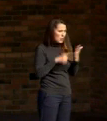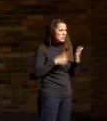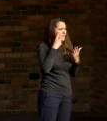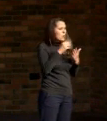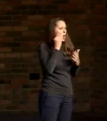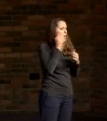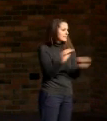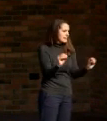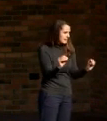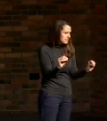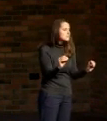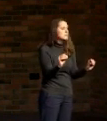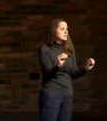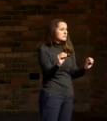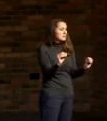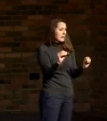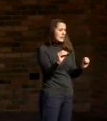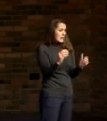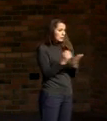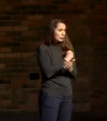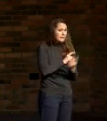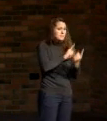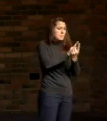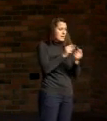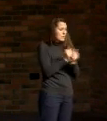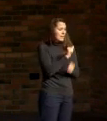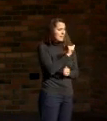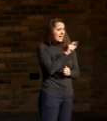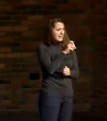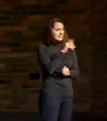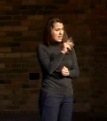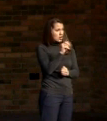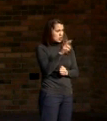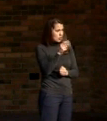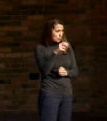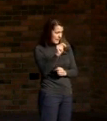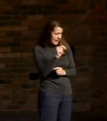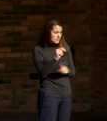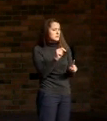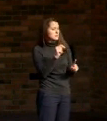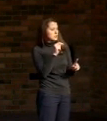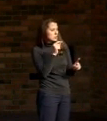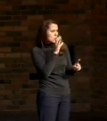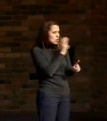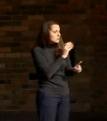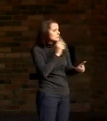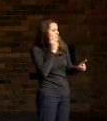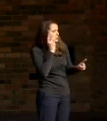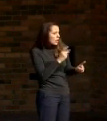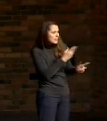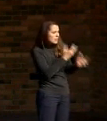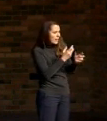homelessness. And in a chance meeting where Alexander the Great heard of him and sought him out to hear from